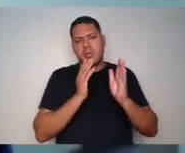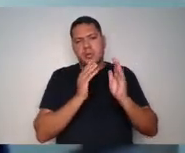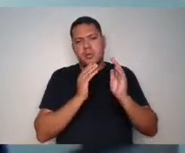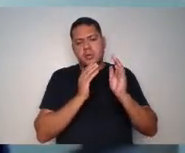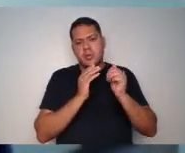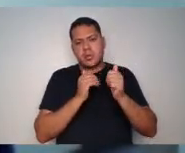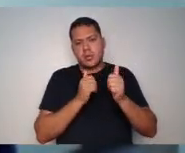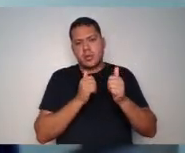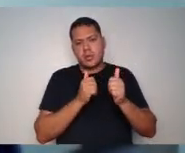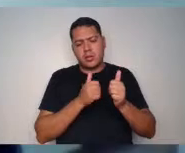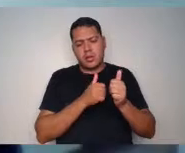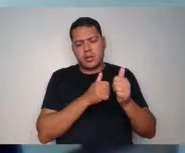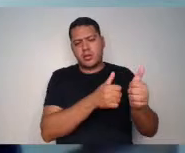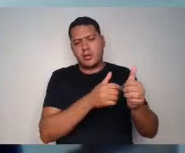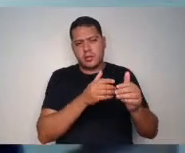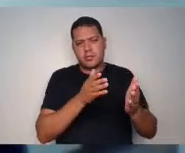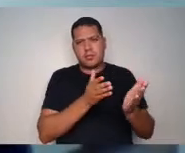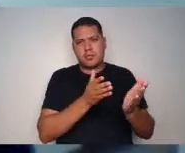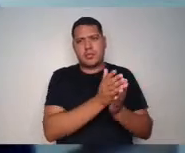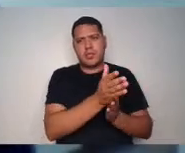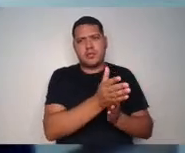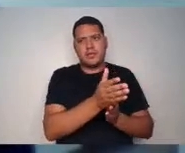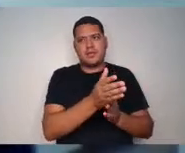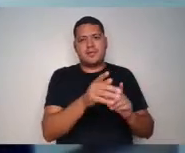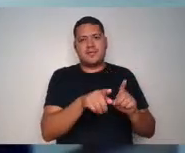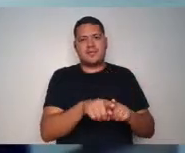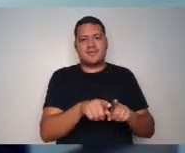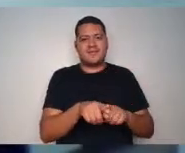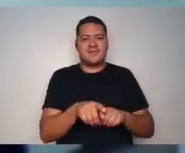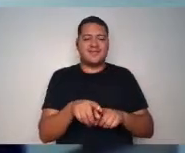direction to highlight